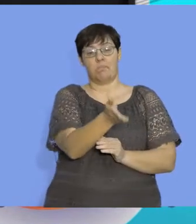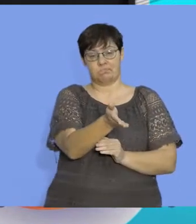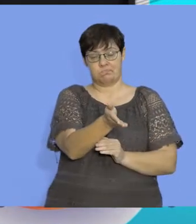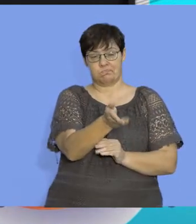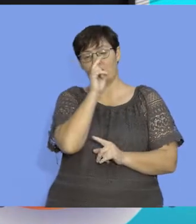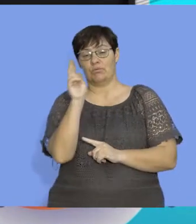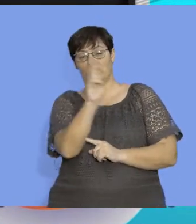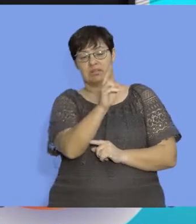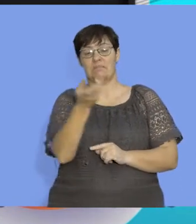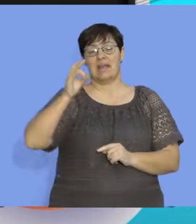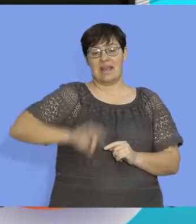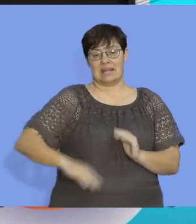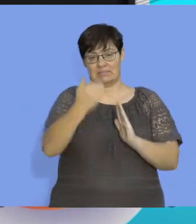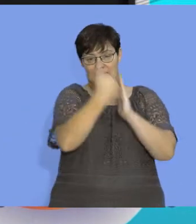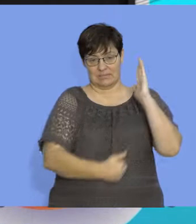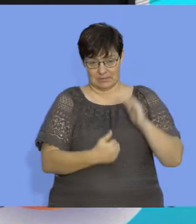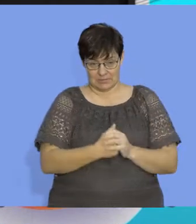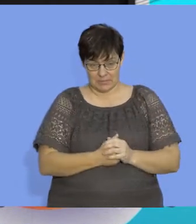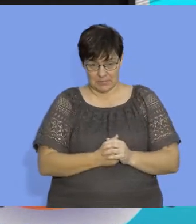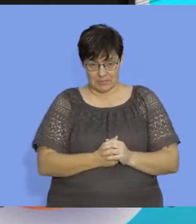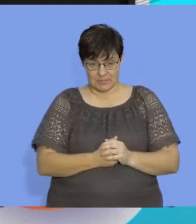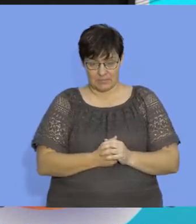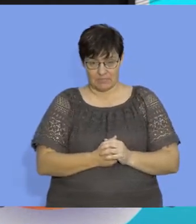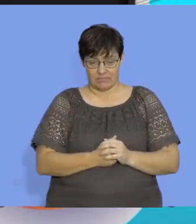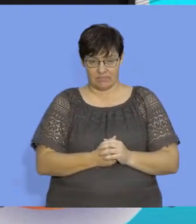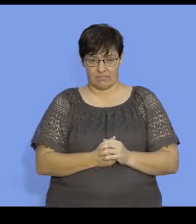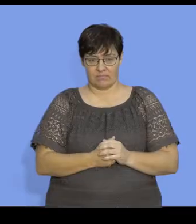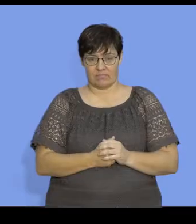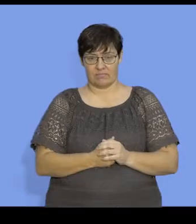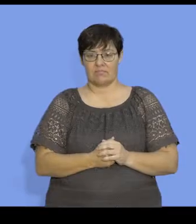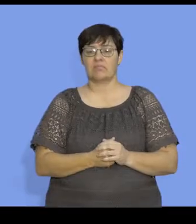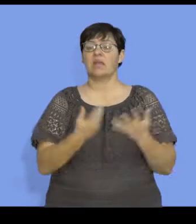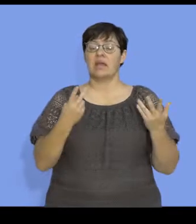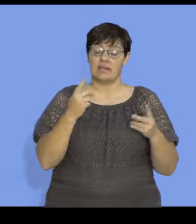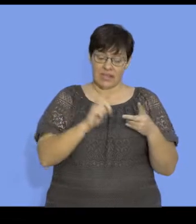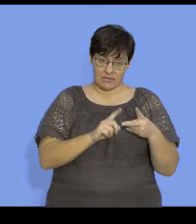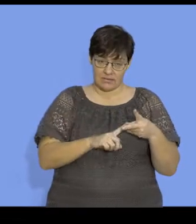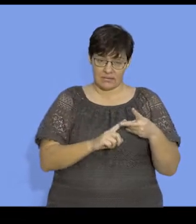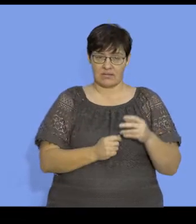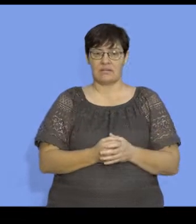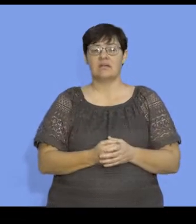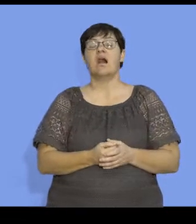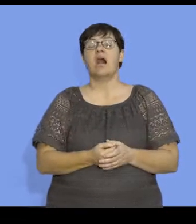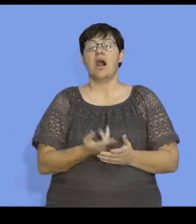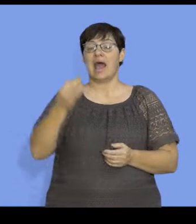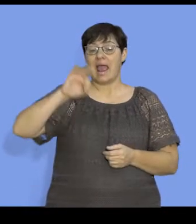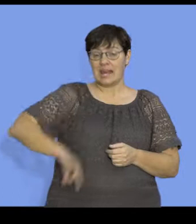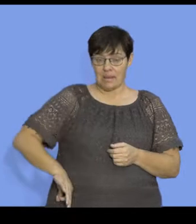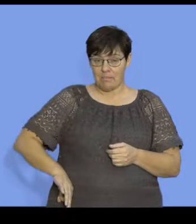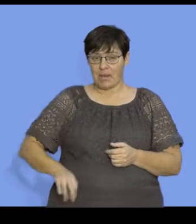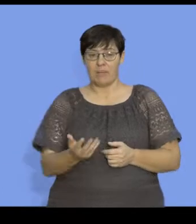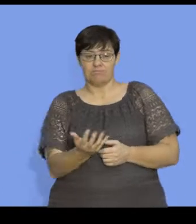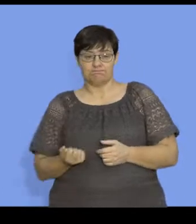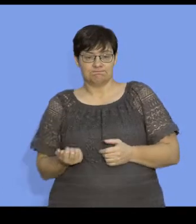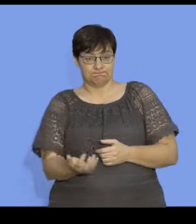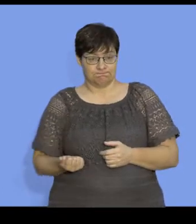in your projected income statement, right? Then you have all the income that is expected to be